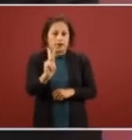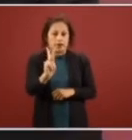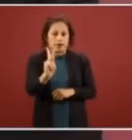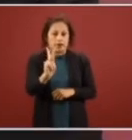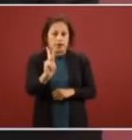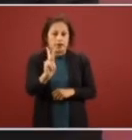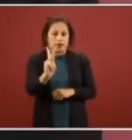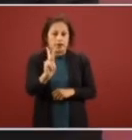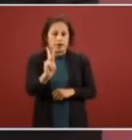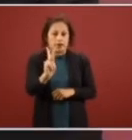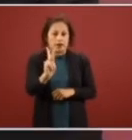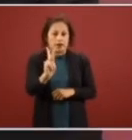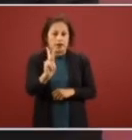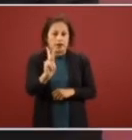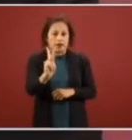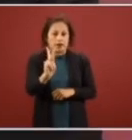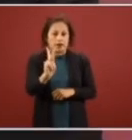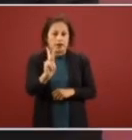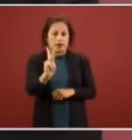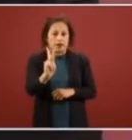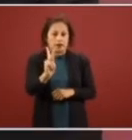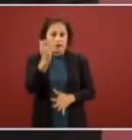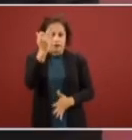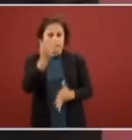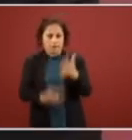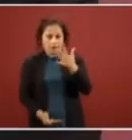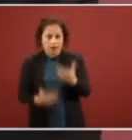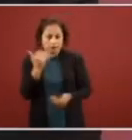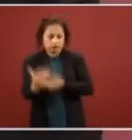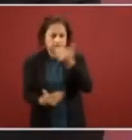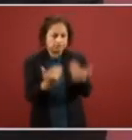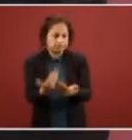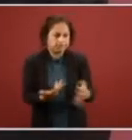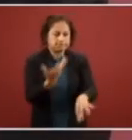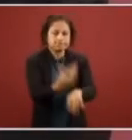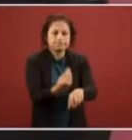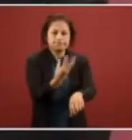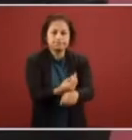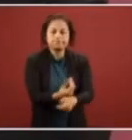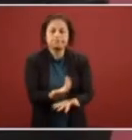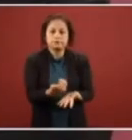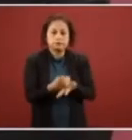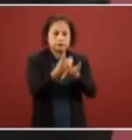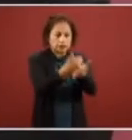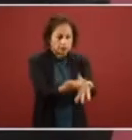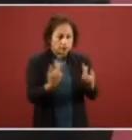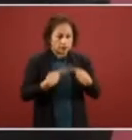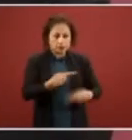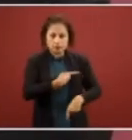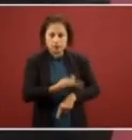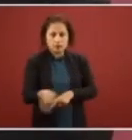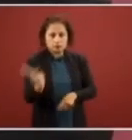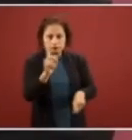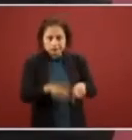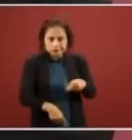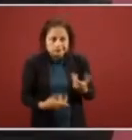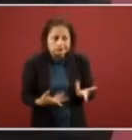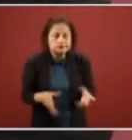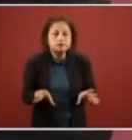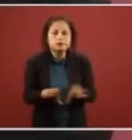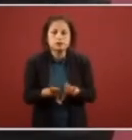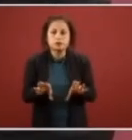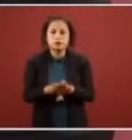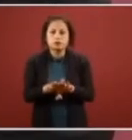important thing is that we need to advance in order to ayudar a los pobres. Help the impoverished. Para ayudar a quien